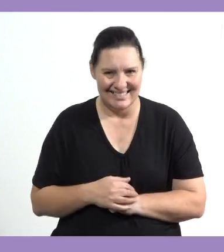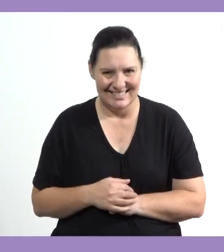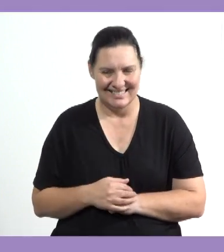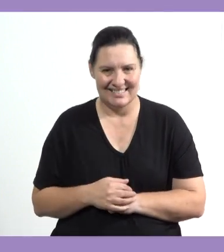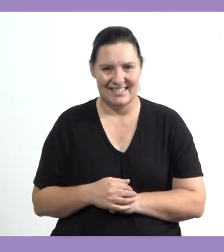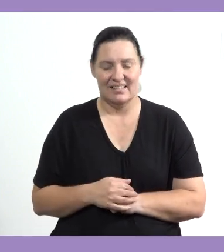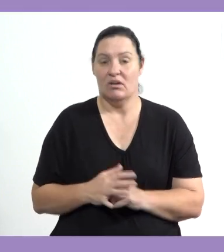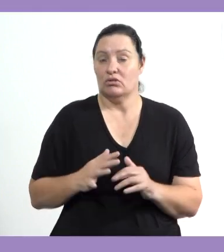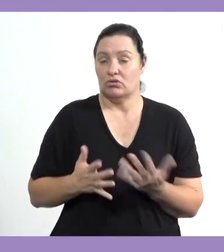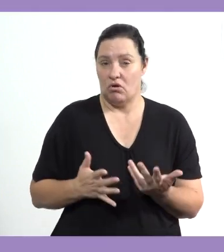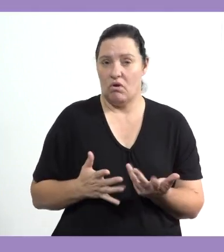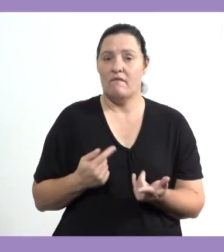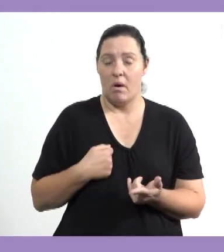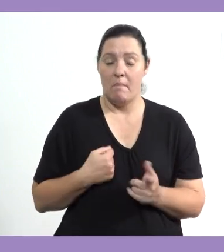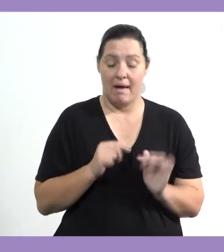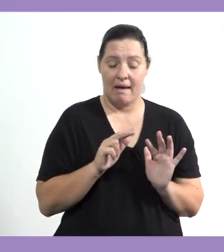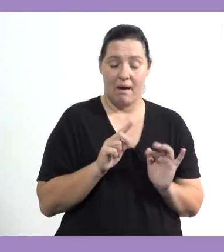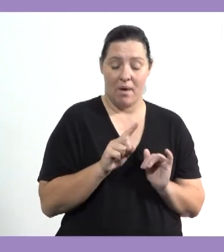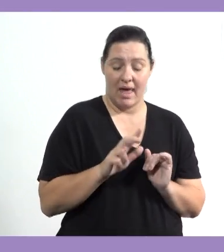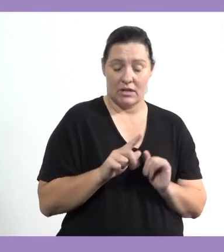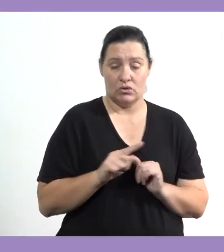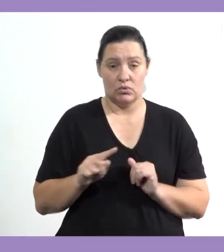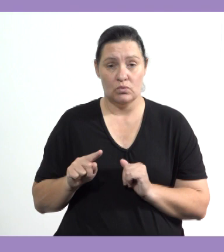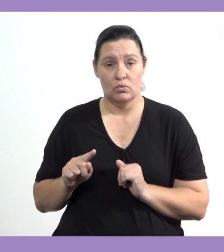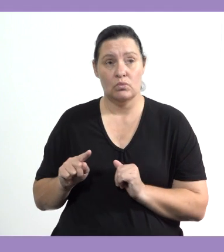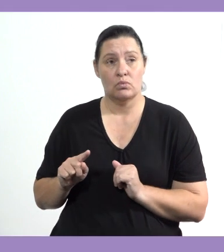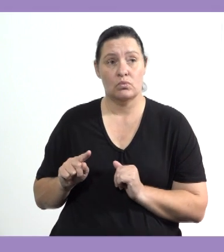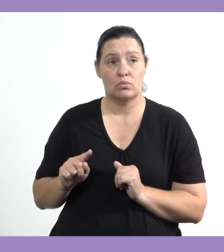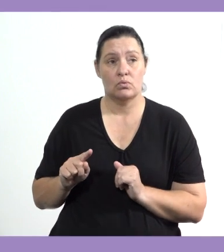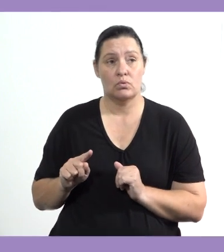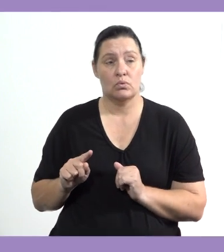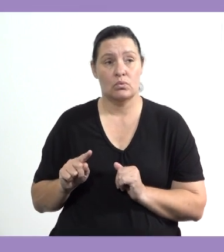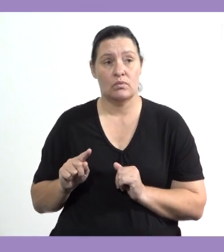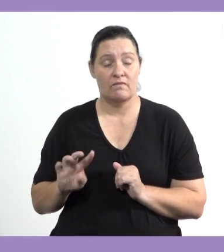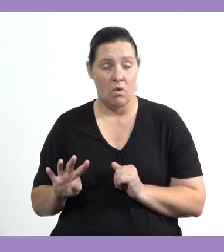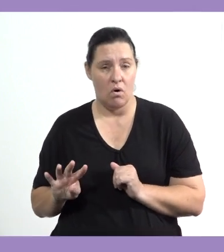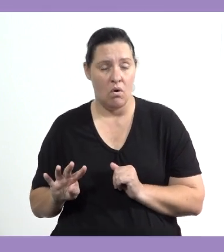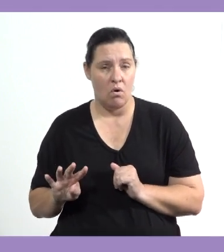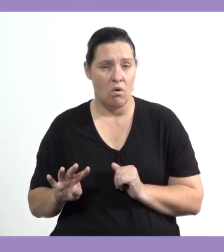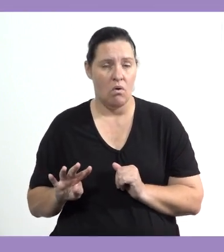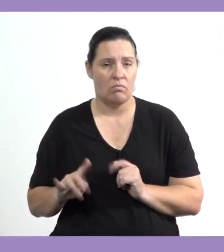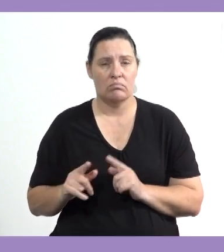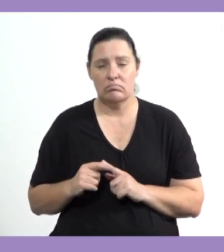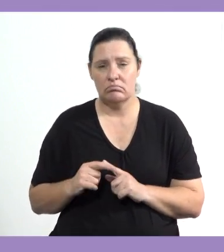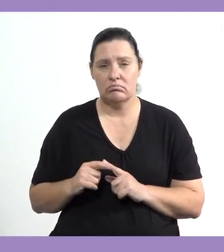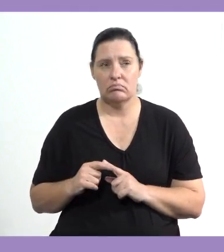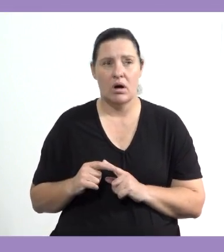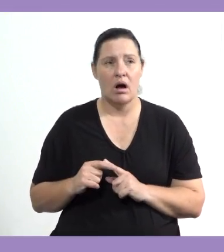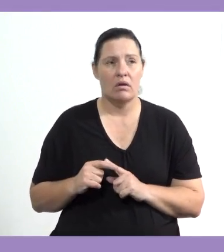you are absolutely correct. For me to move from 18 to 4, I am dividing by 2 or multiplying